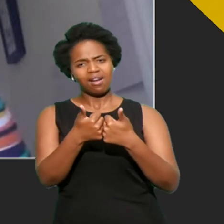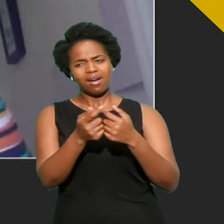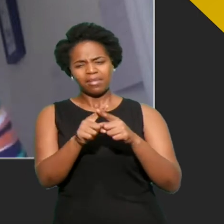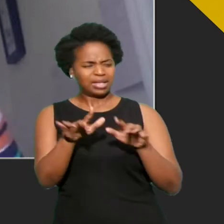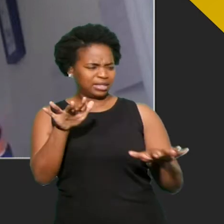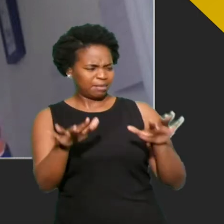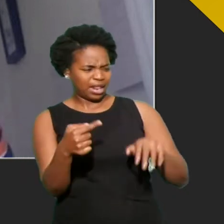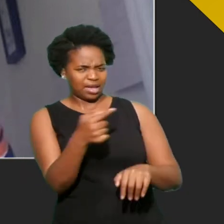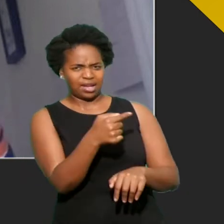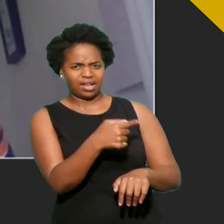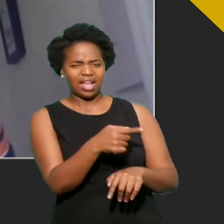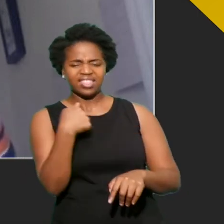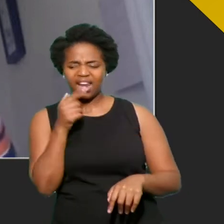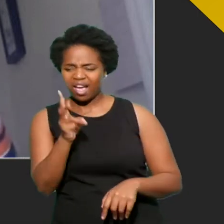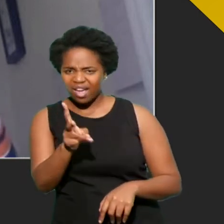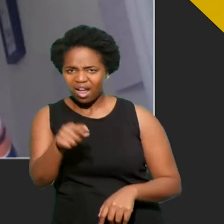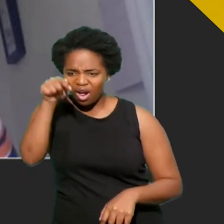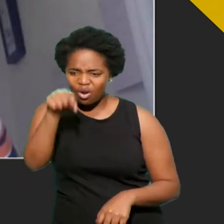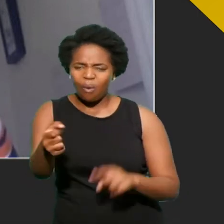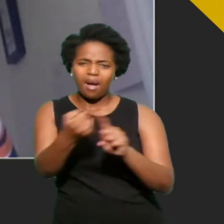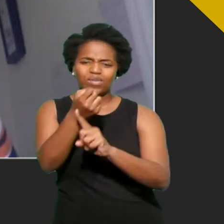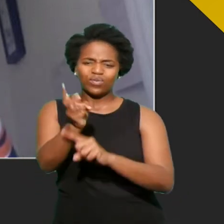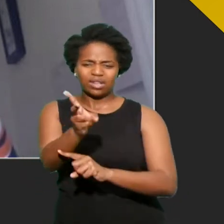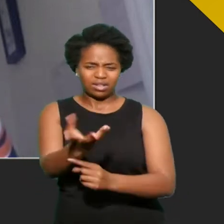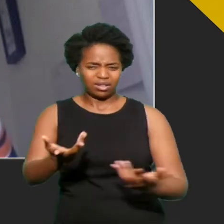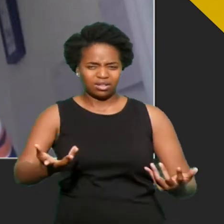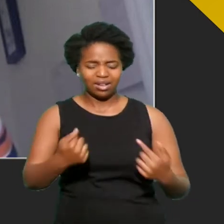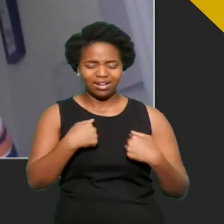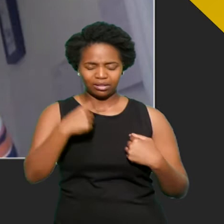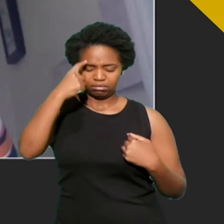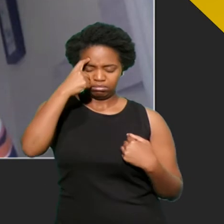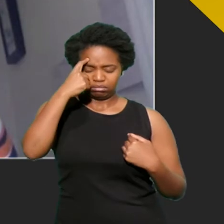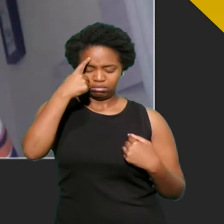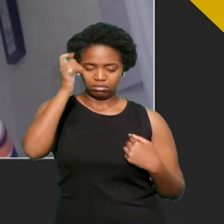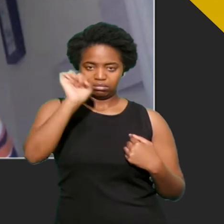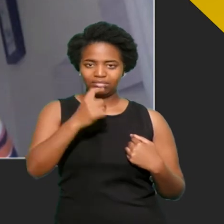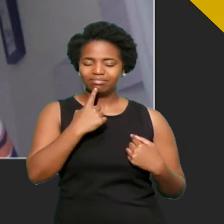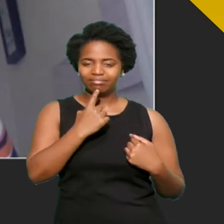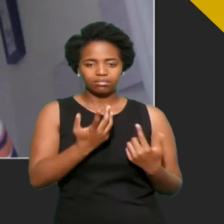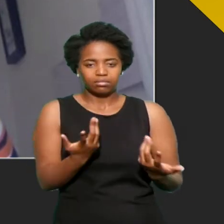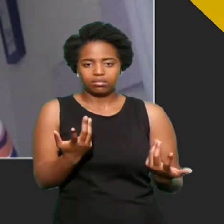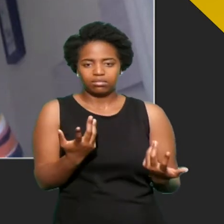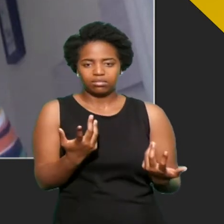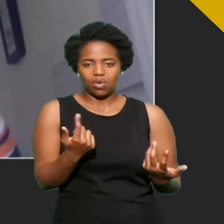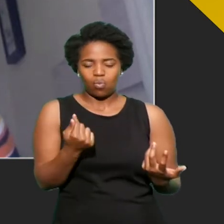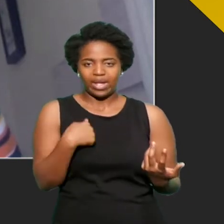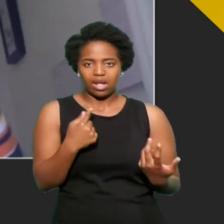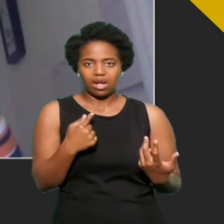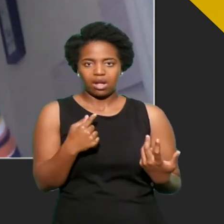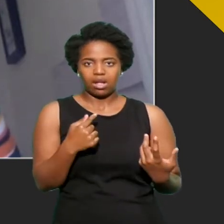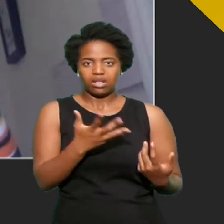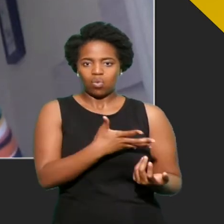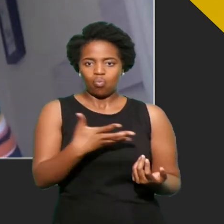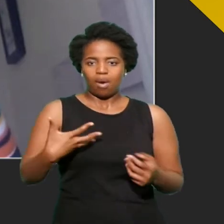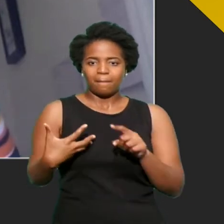way to your previous relationship. And for a long time in the field of psychology, we have then termed this particular woman as